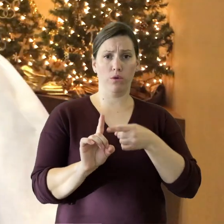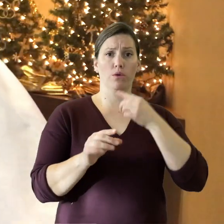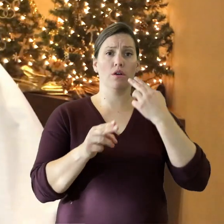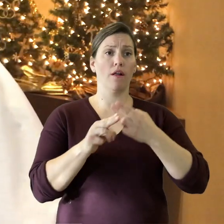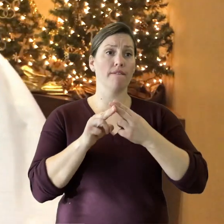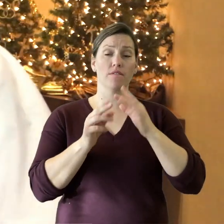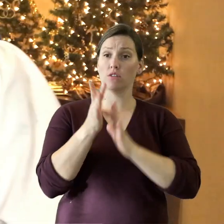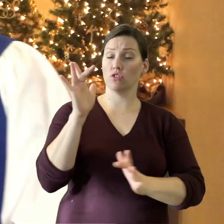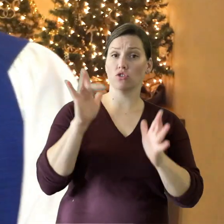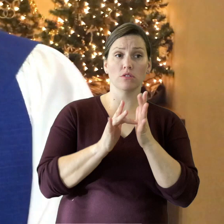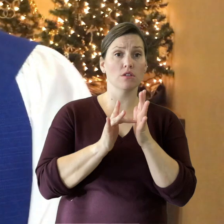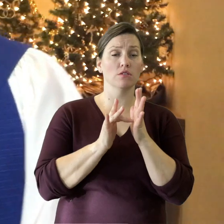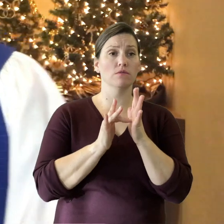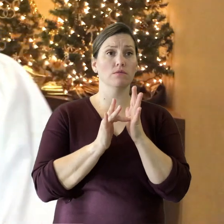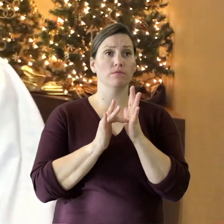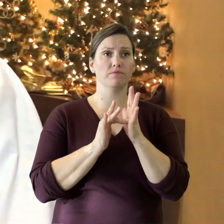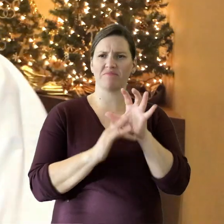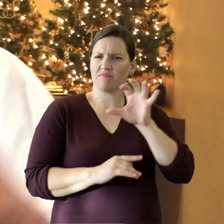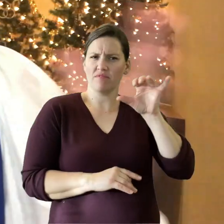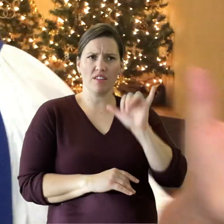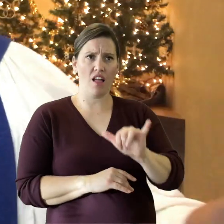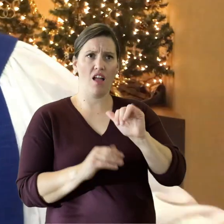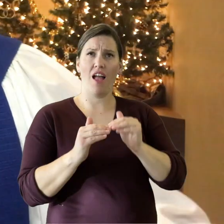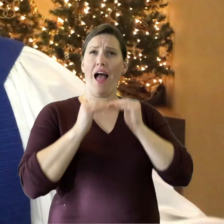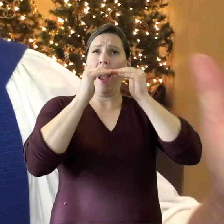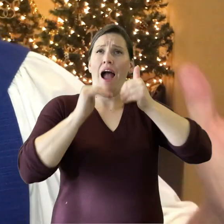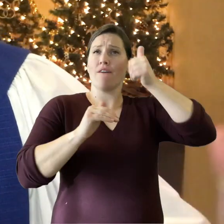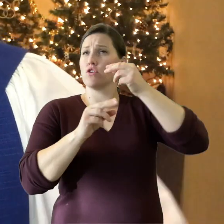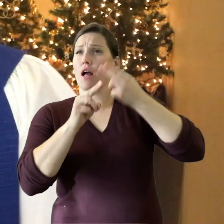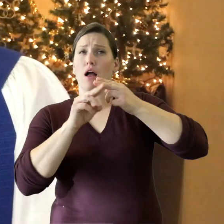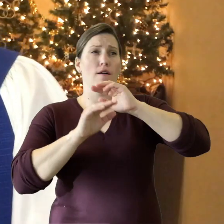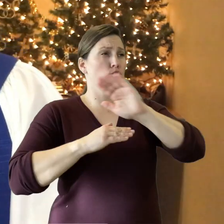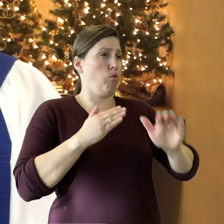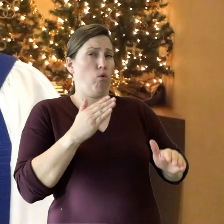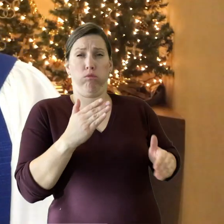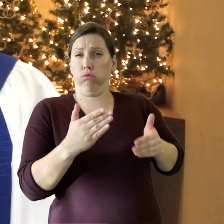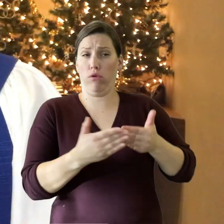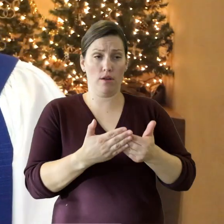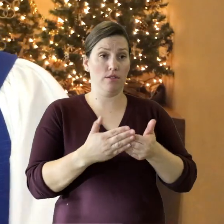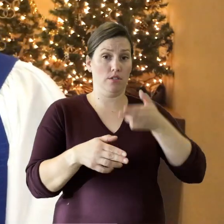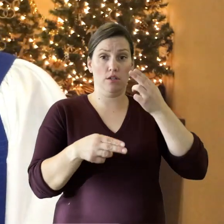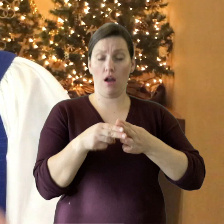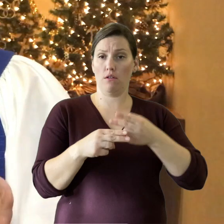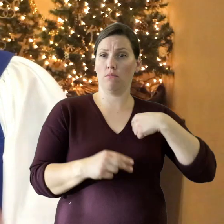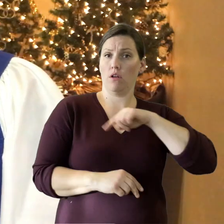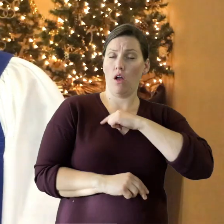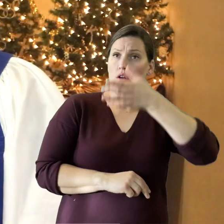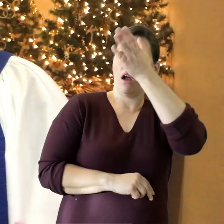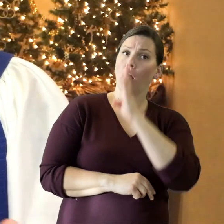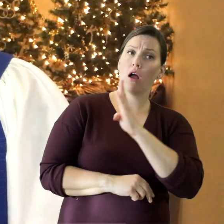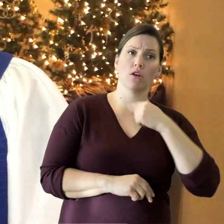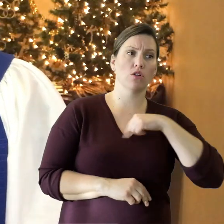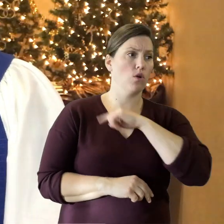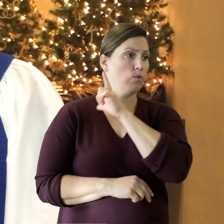The name of Jesus, it's the greatest name of all. It's the name of our